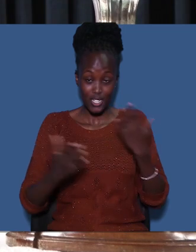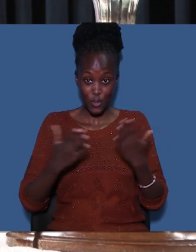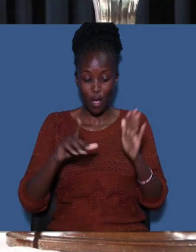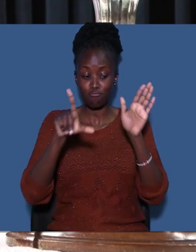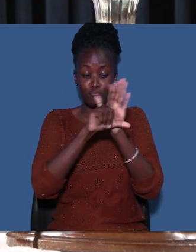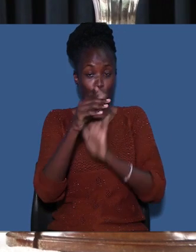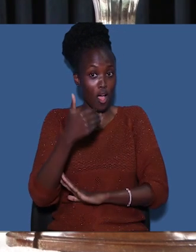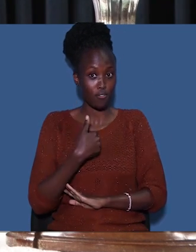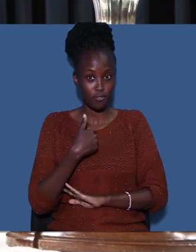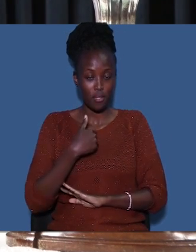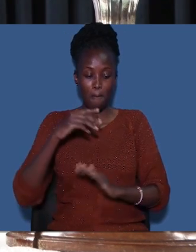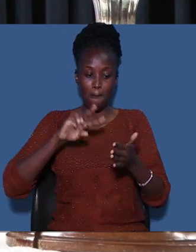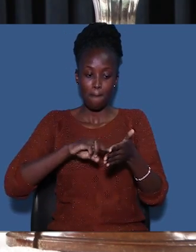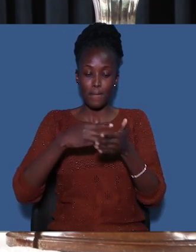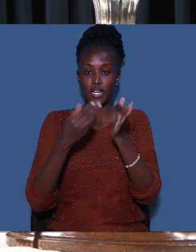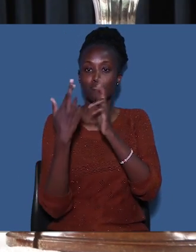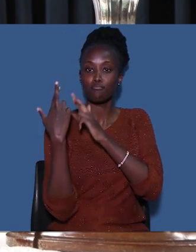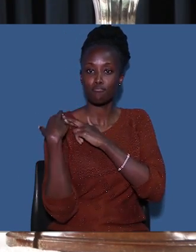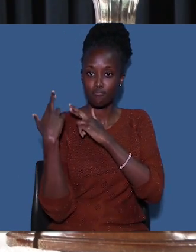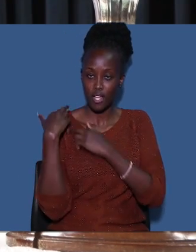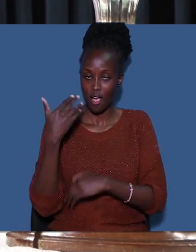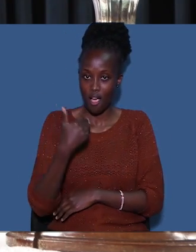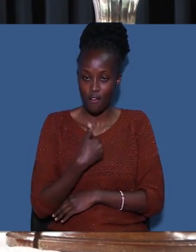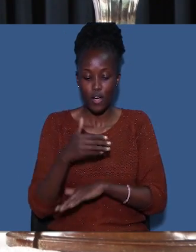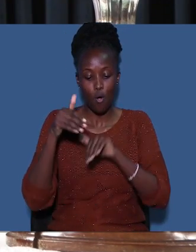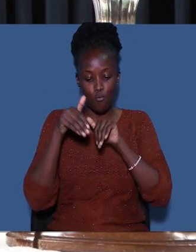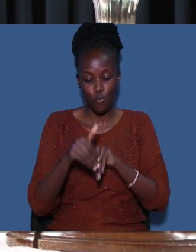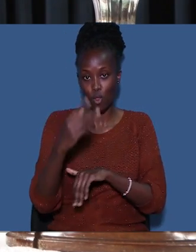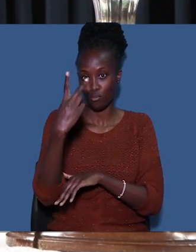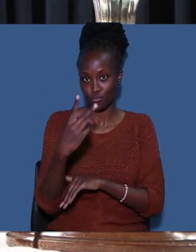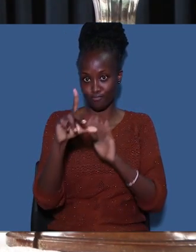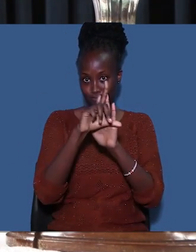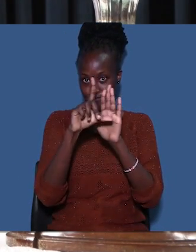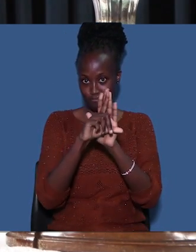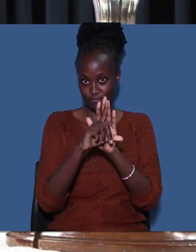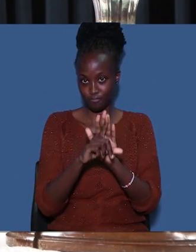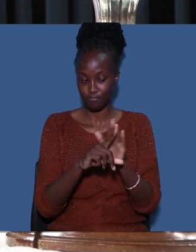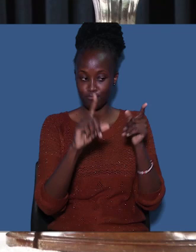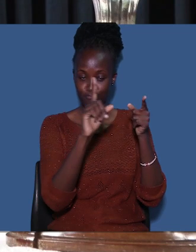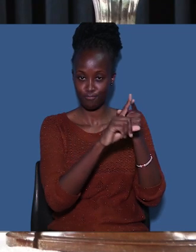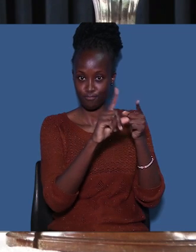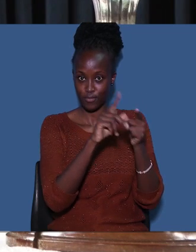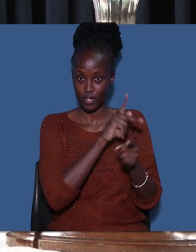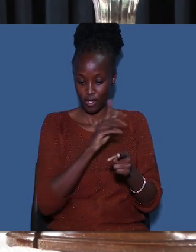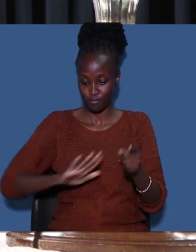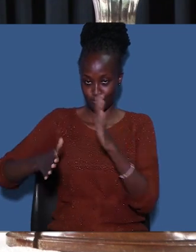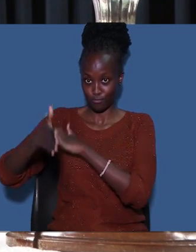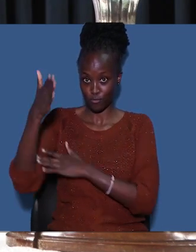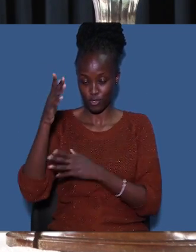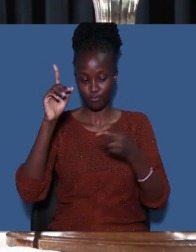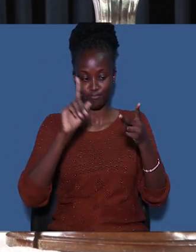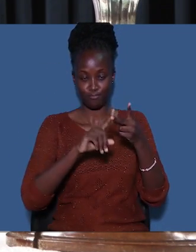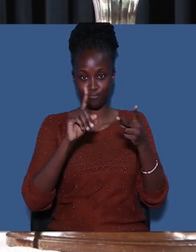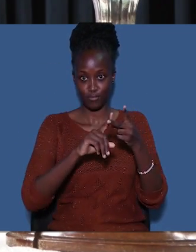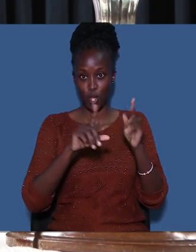us. So we have a responsibility to follow two sets of laws, the laws of the kingdom and the laws